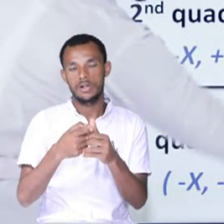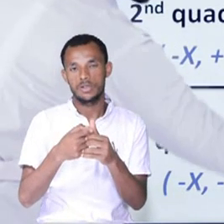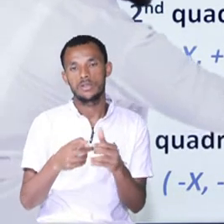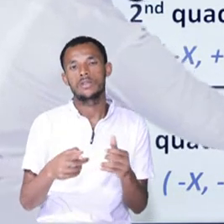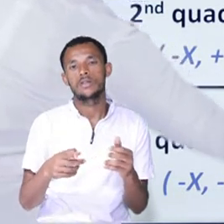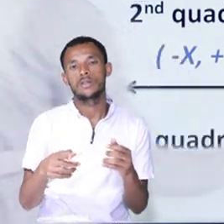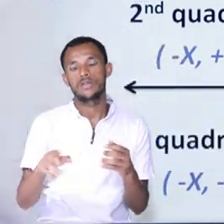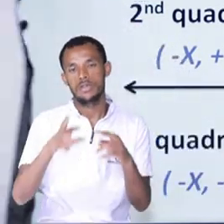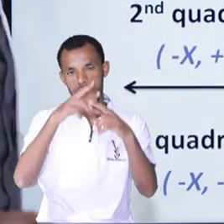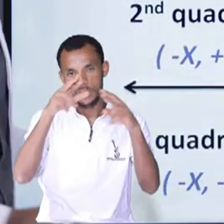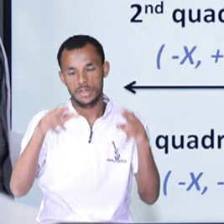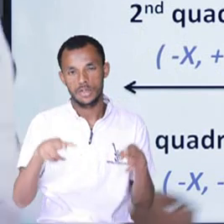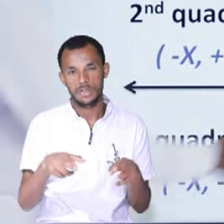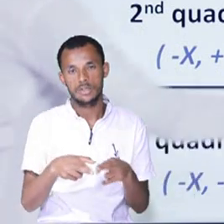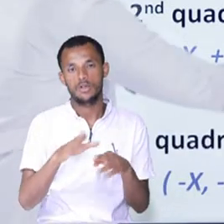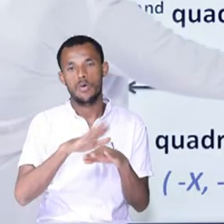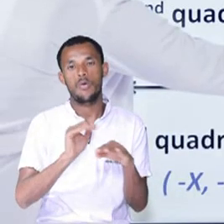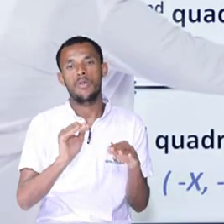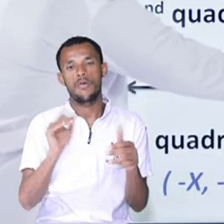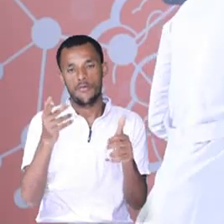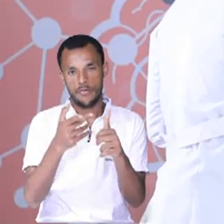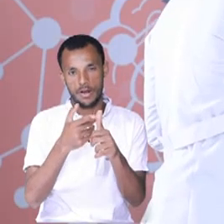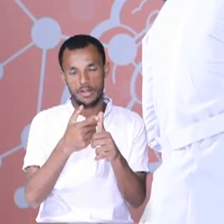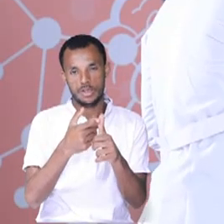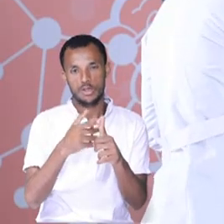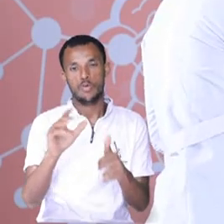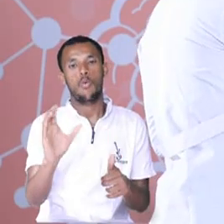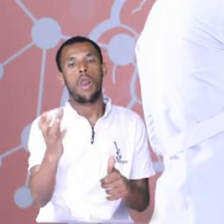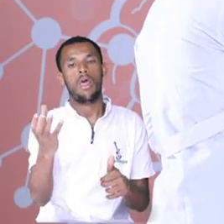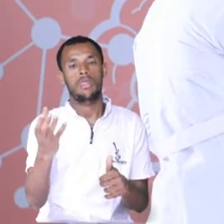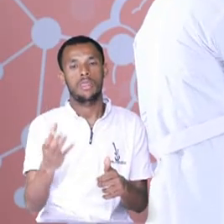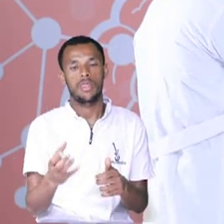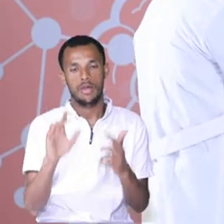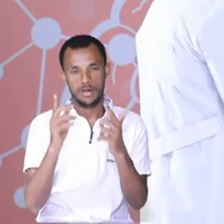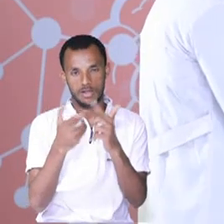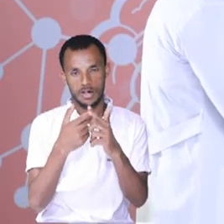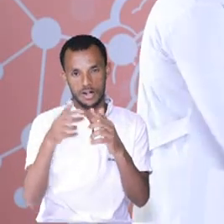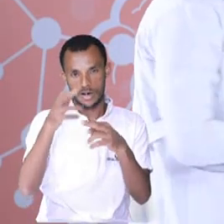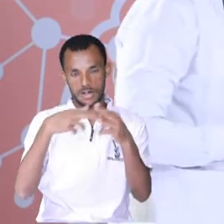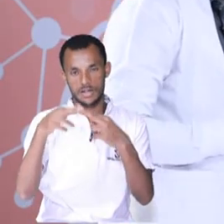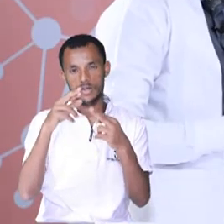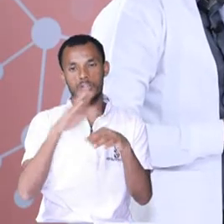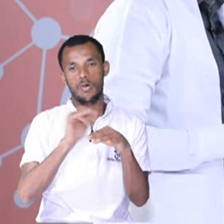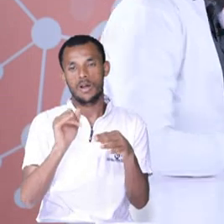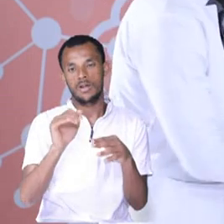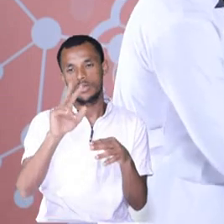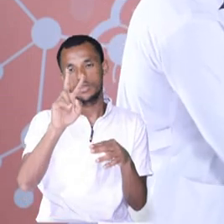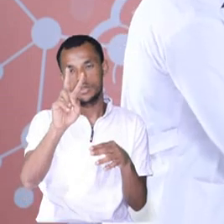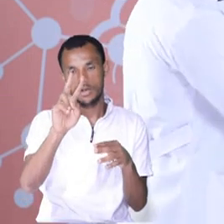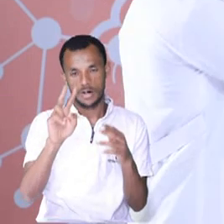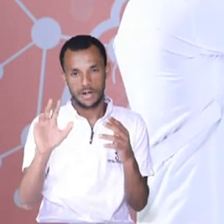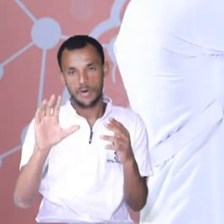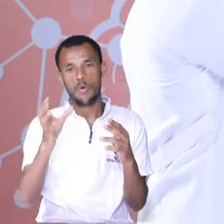region, the first region is called the first quadrant. Then the second region, it is called second